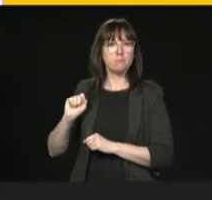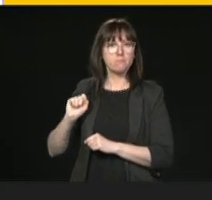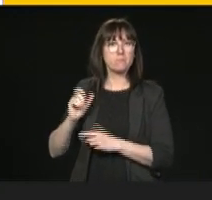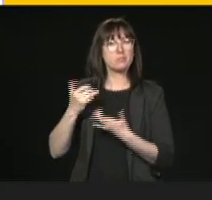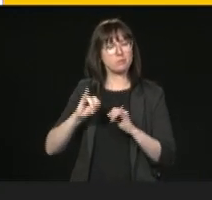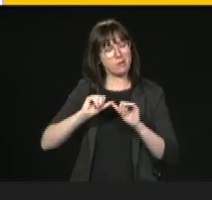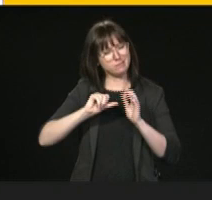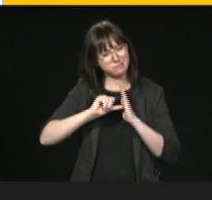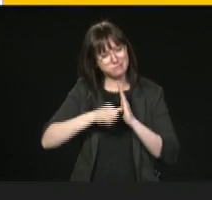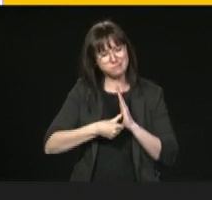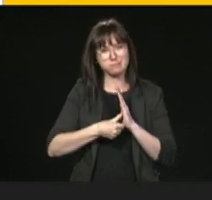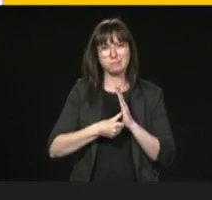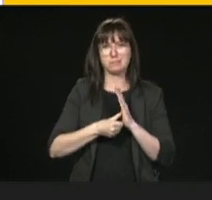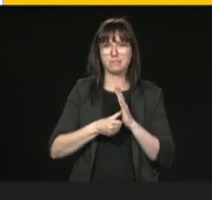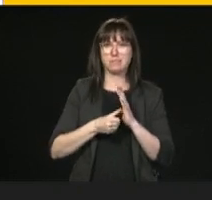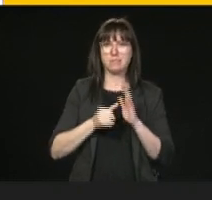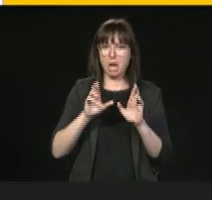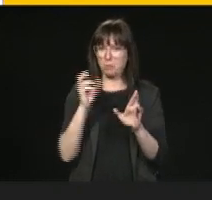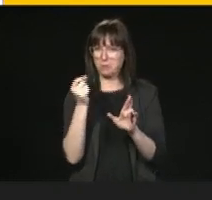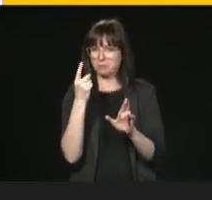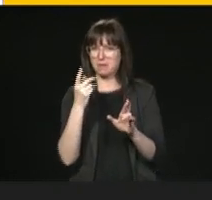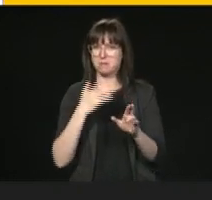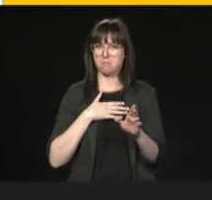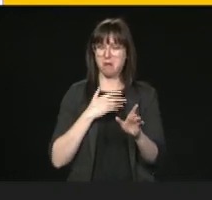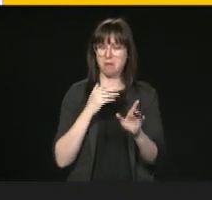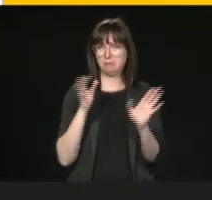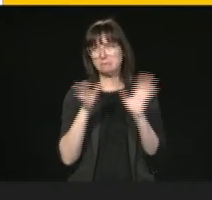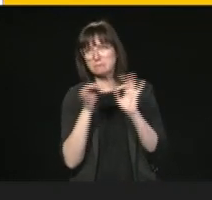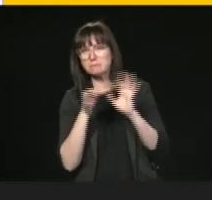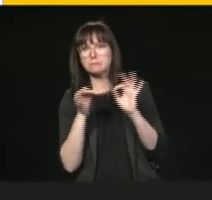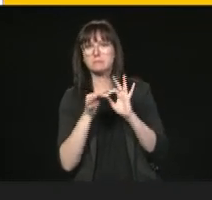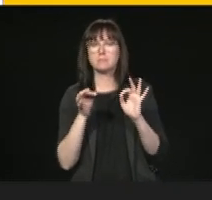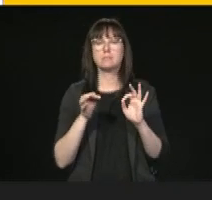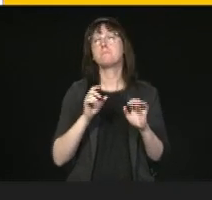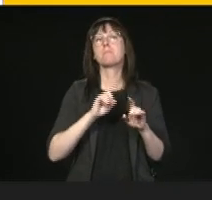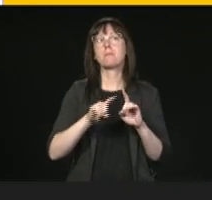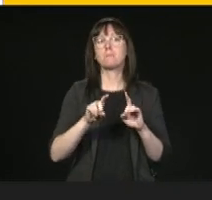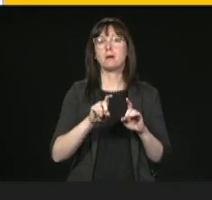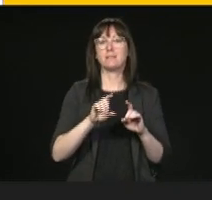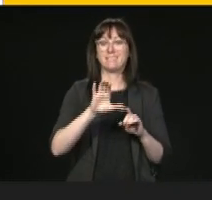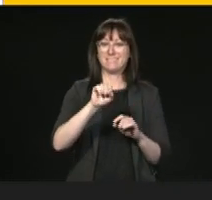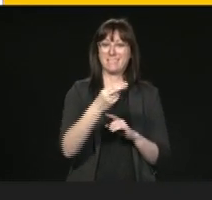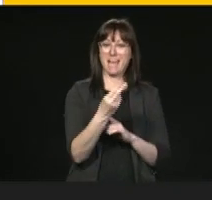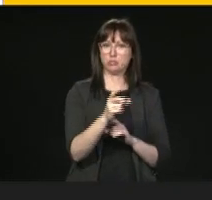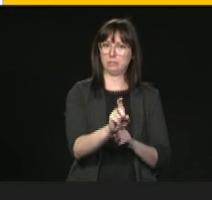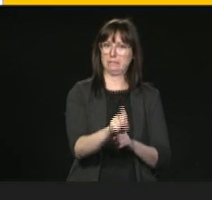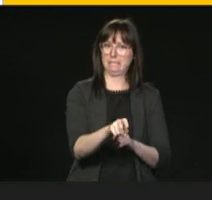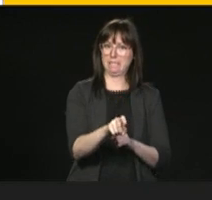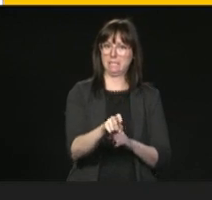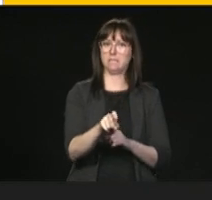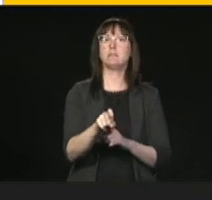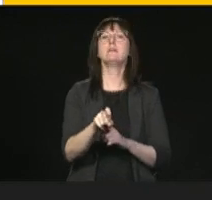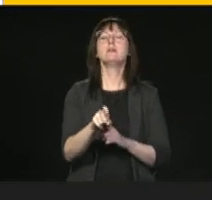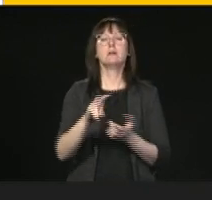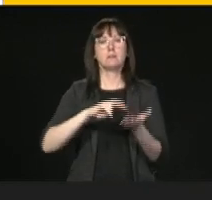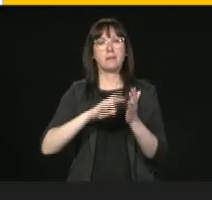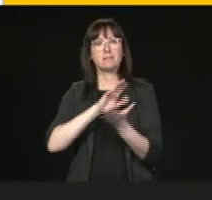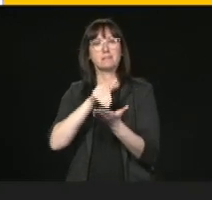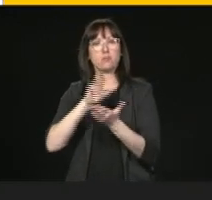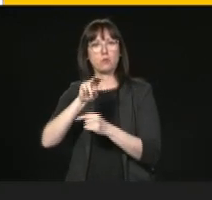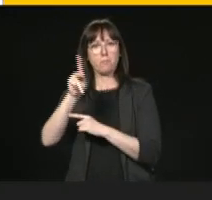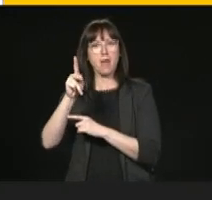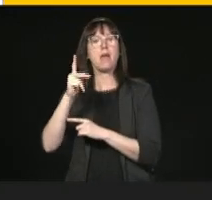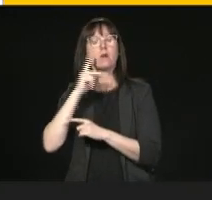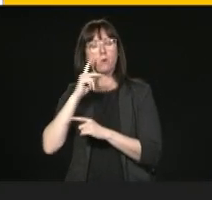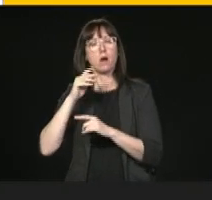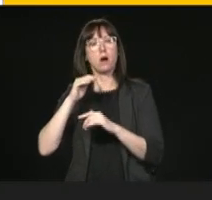that the demand for liquidity rises, the central bank expands its balance sheet in order to accommodate it. You know, someday the tensions